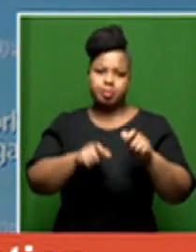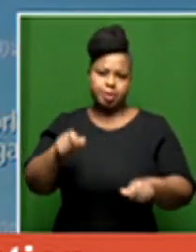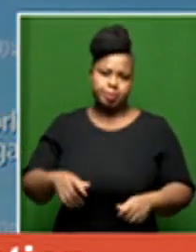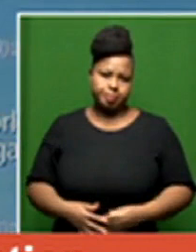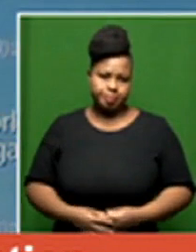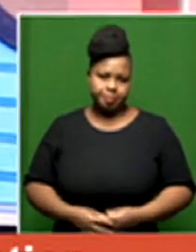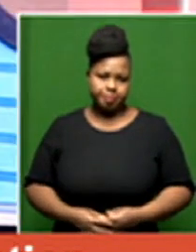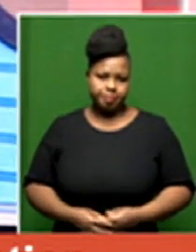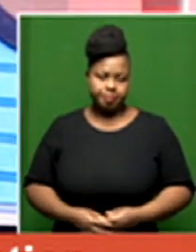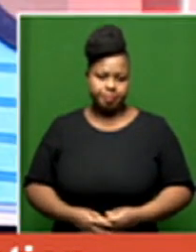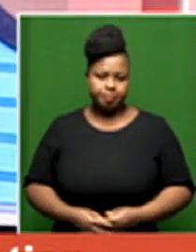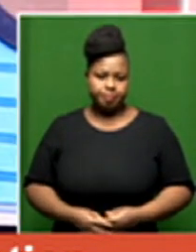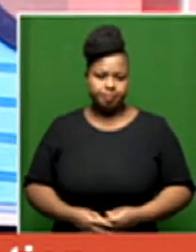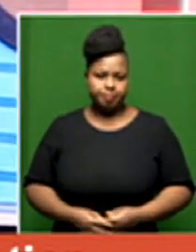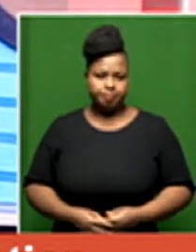people.